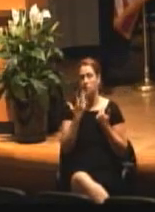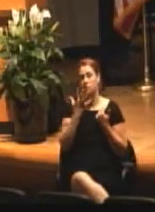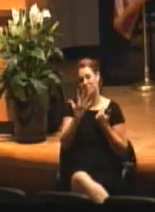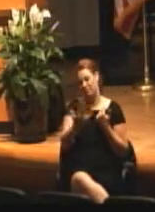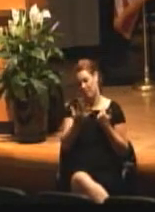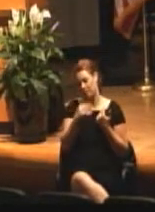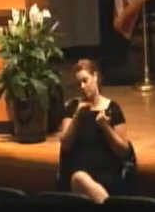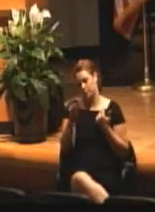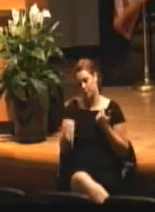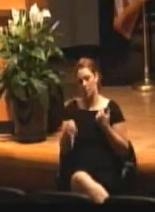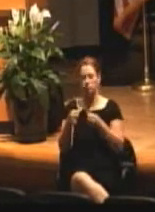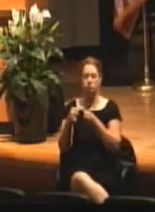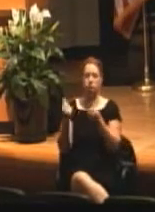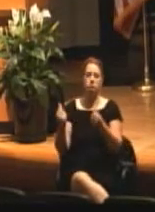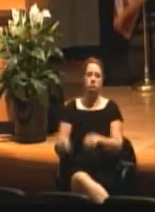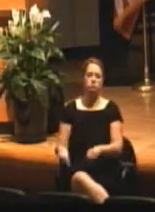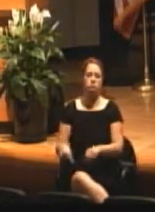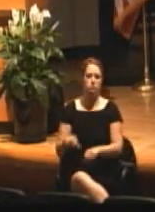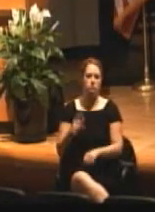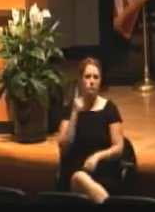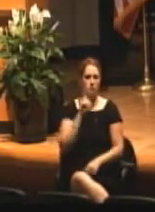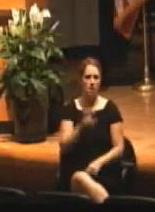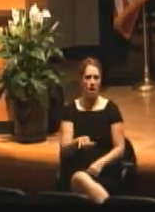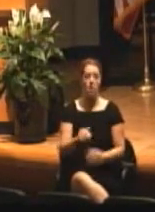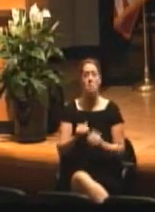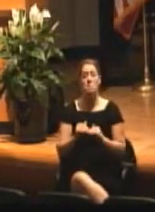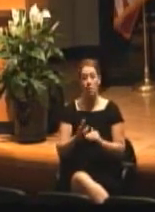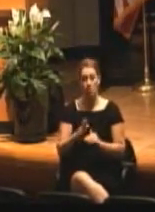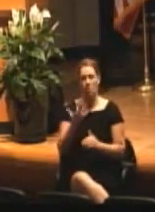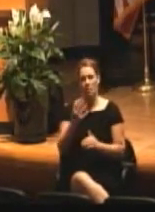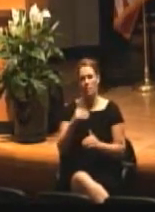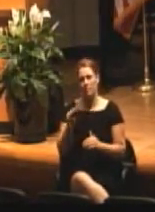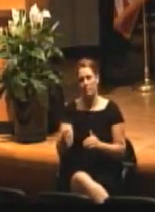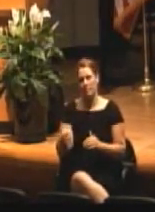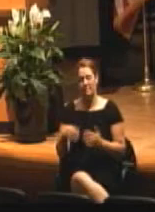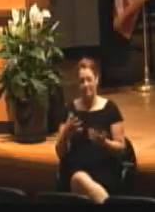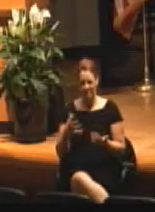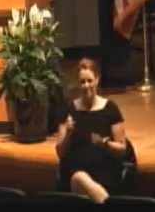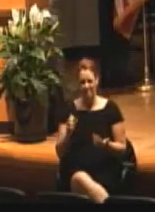on those as a minimum is what they're going to look at.